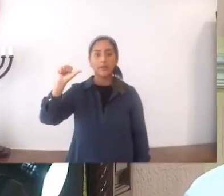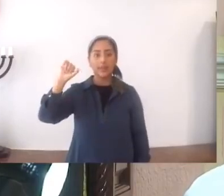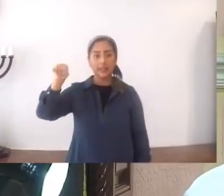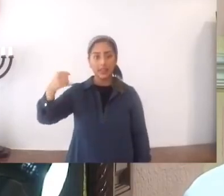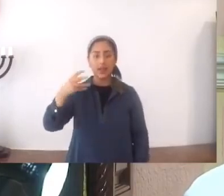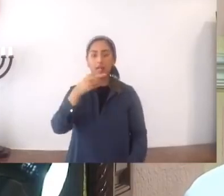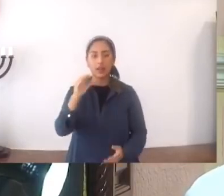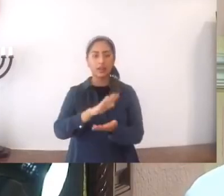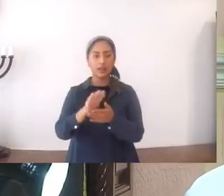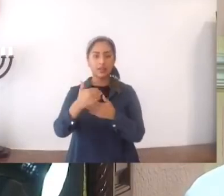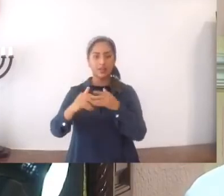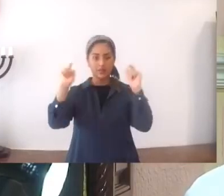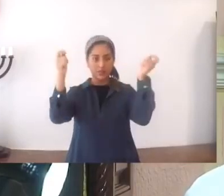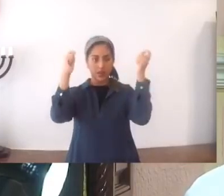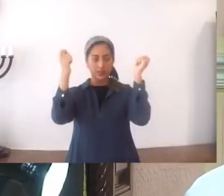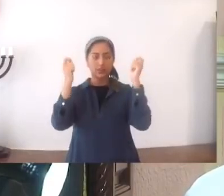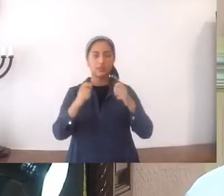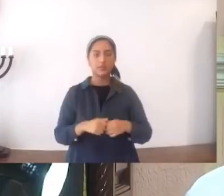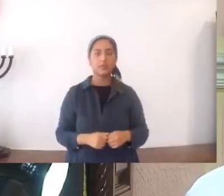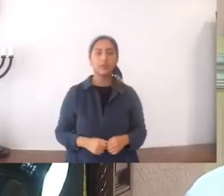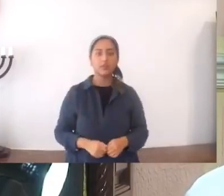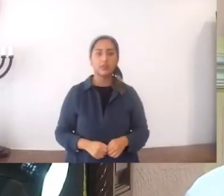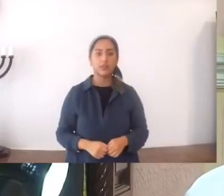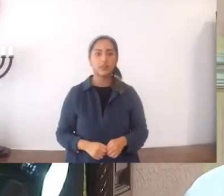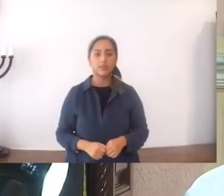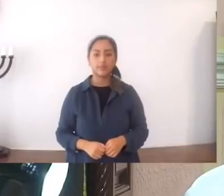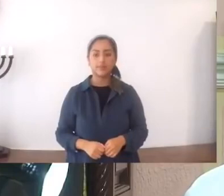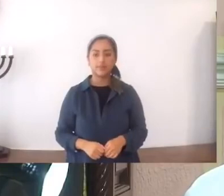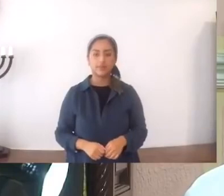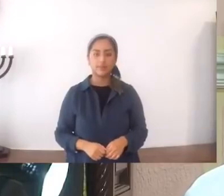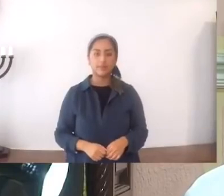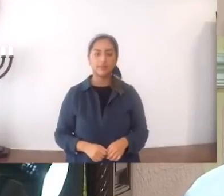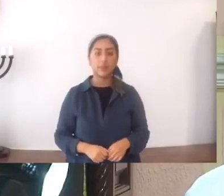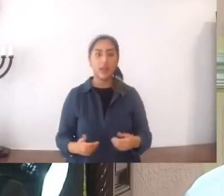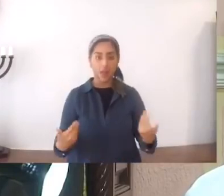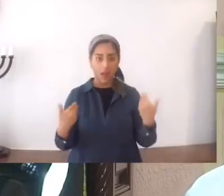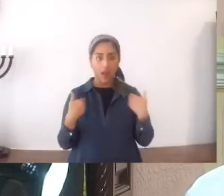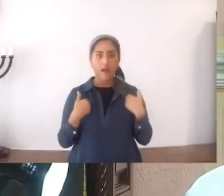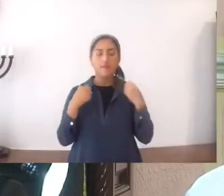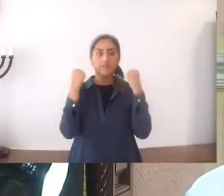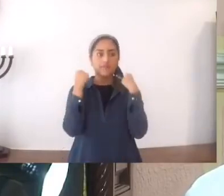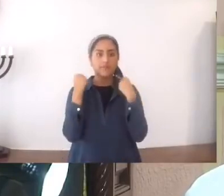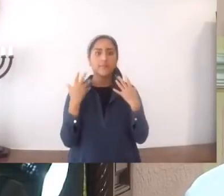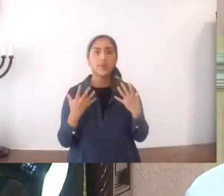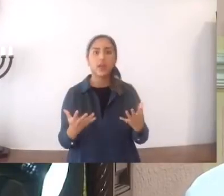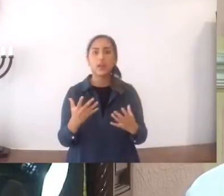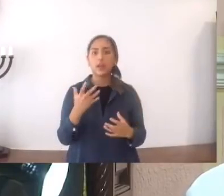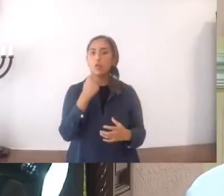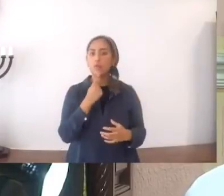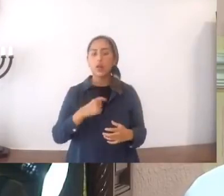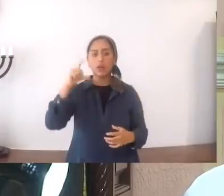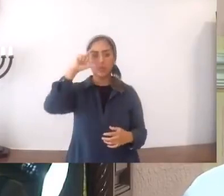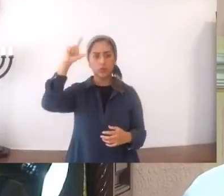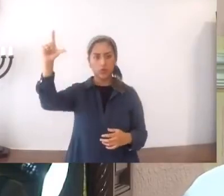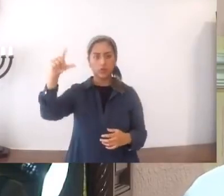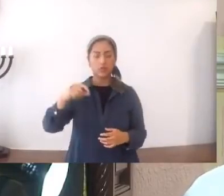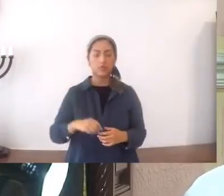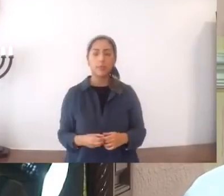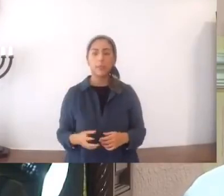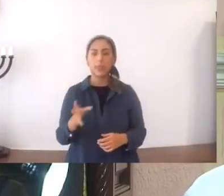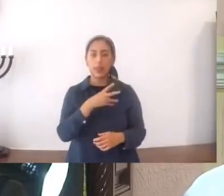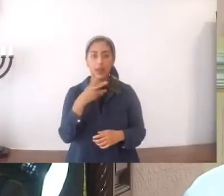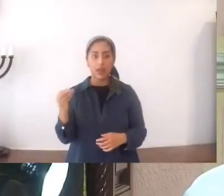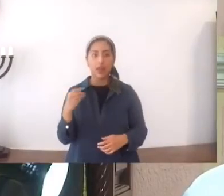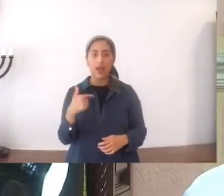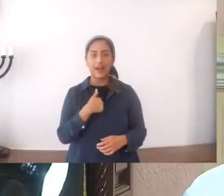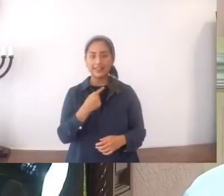Pesach during y las Pesach fiestas de los panes sin levadura, and the feast of the unleavened bread, Hamatzot, Hamatzot, hubo muchas lunas rojas. there were